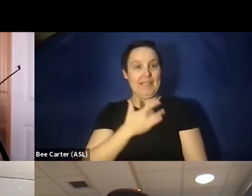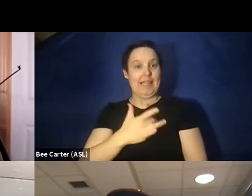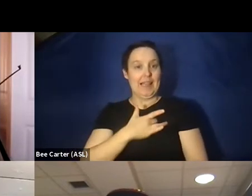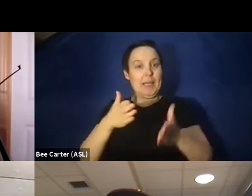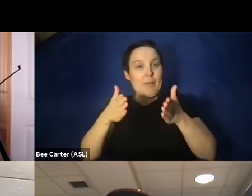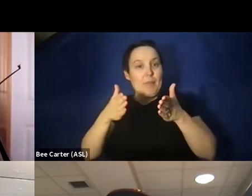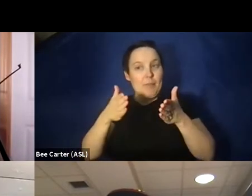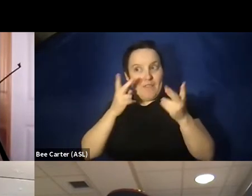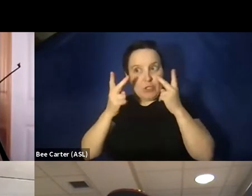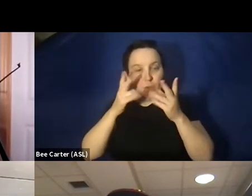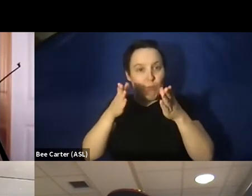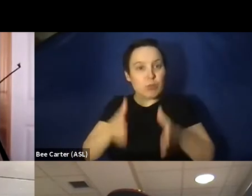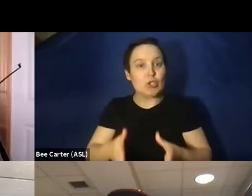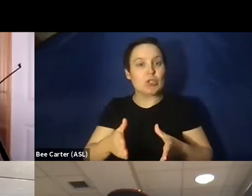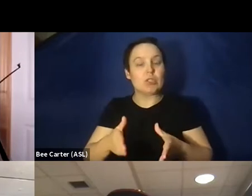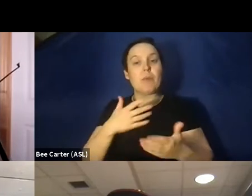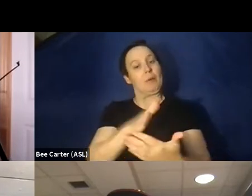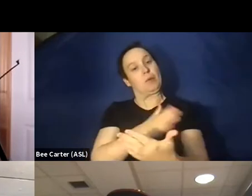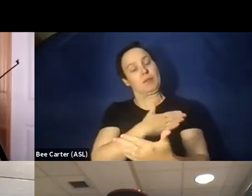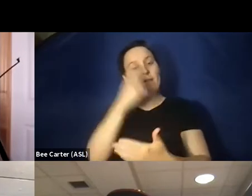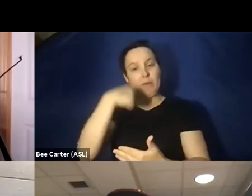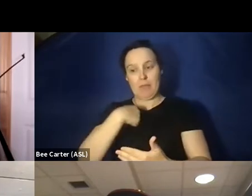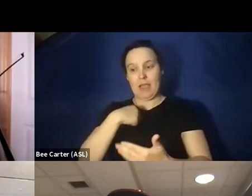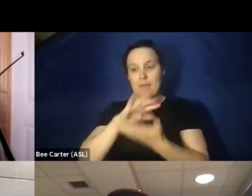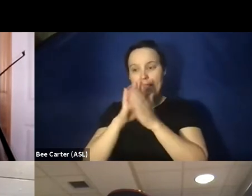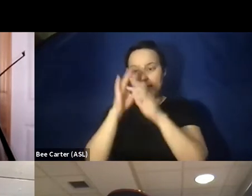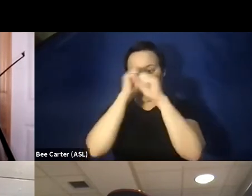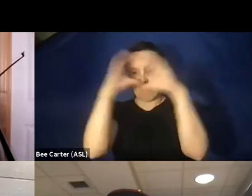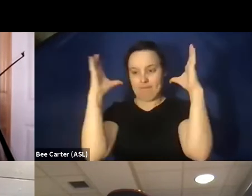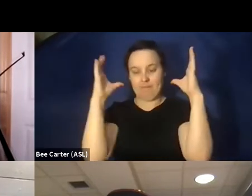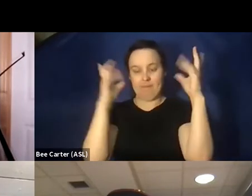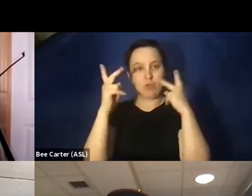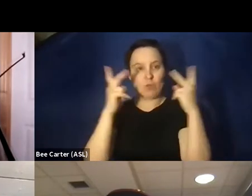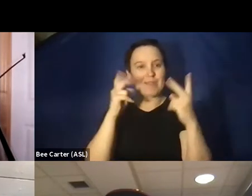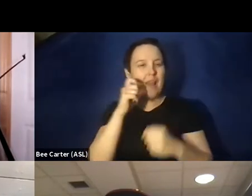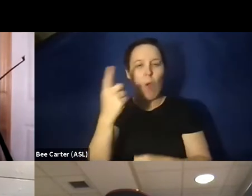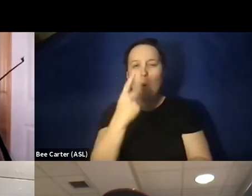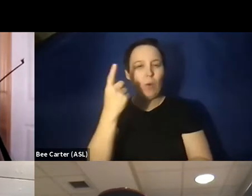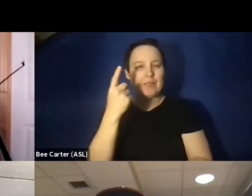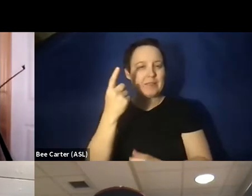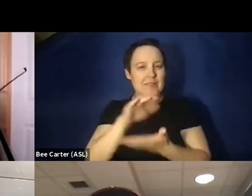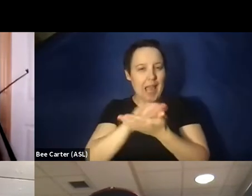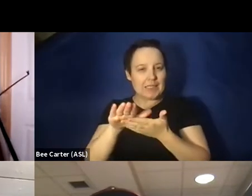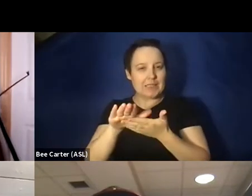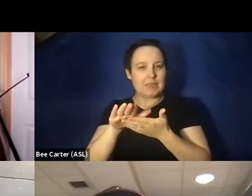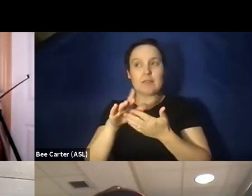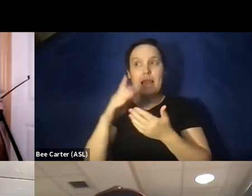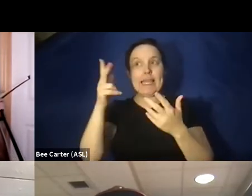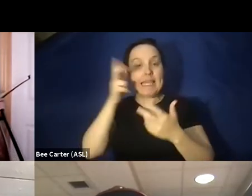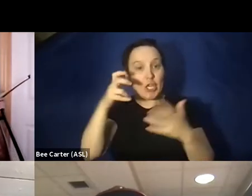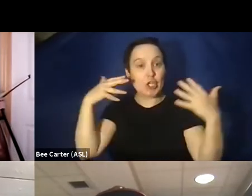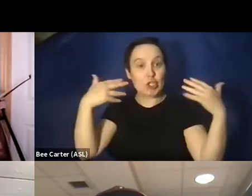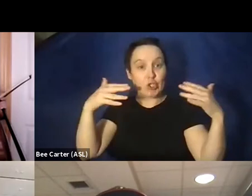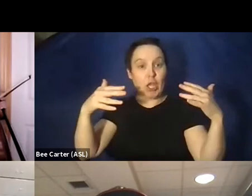visual experience, which is not always a pleasant experience to be sort of surrounded by the visual of sound. Mm-hmm. I'm a